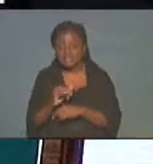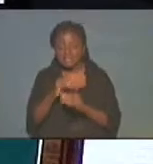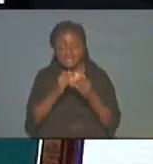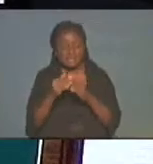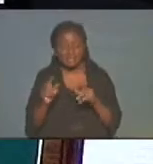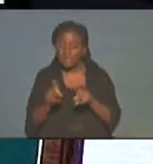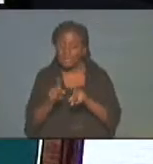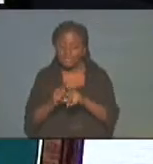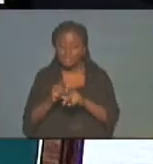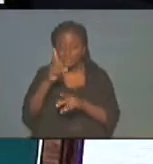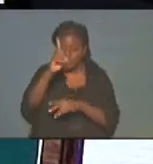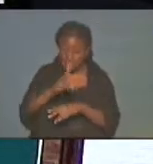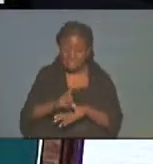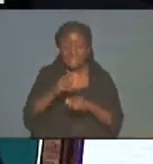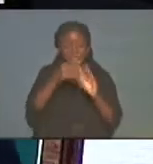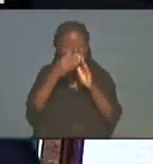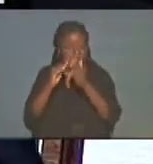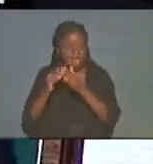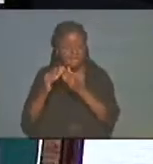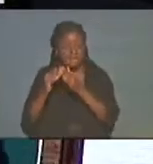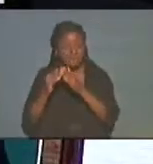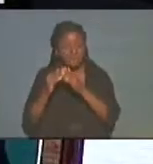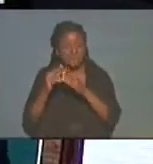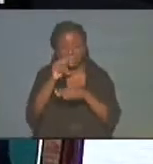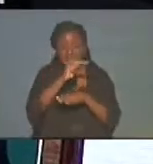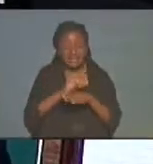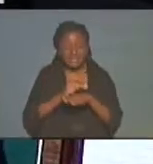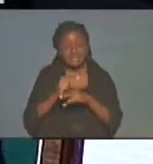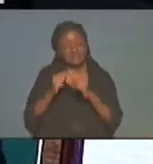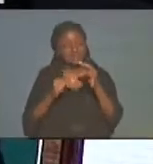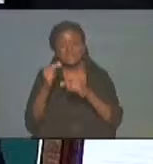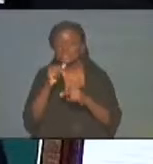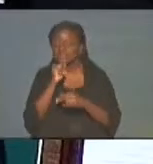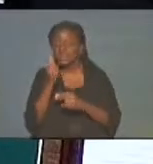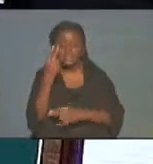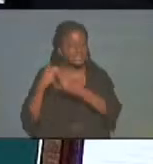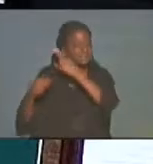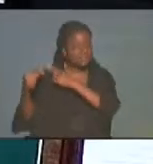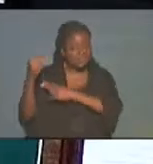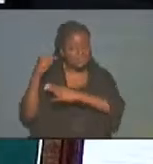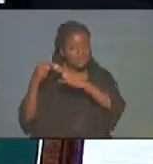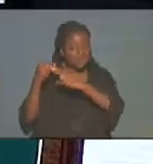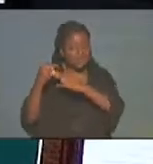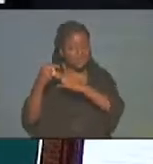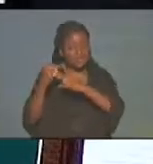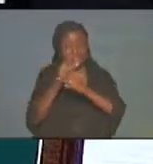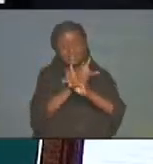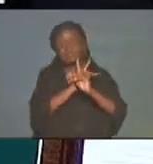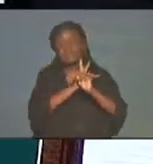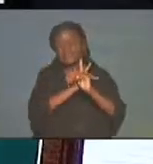other buildings which are not historically protected as historic